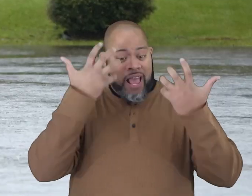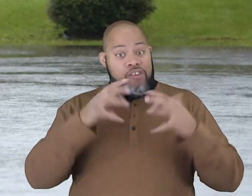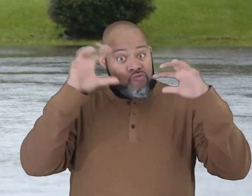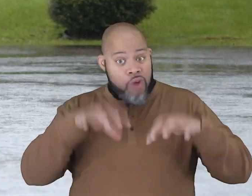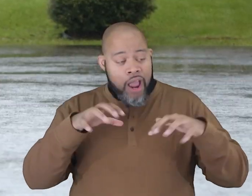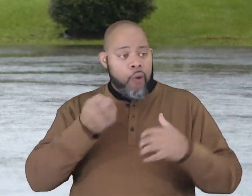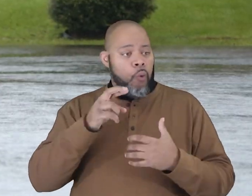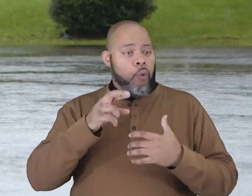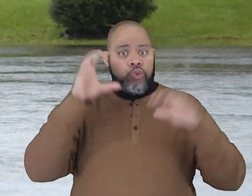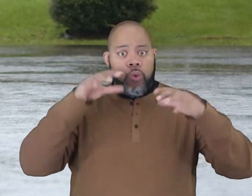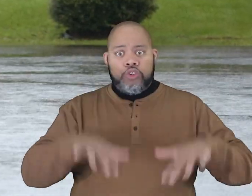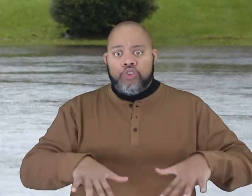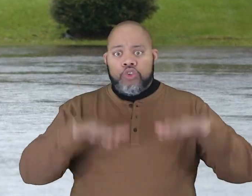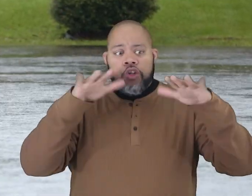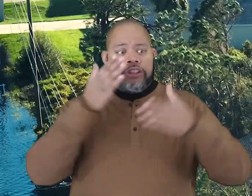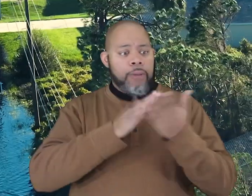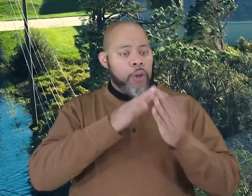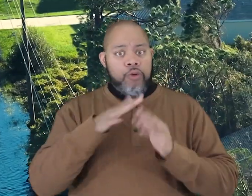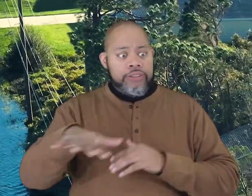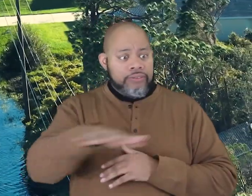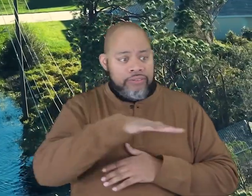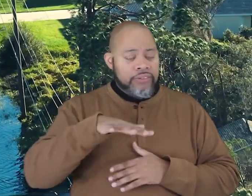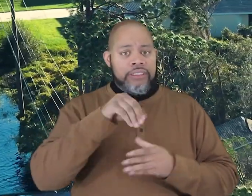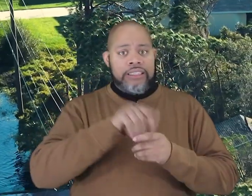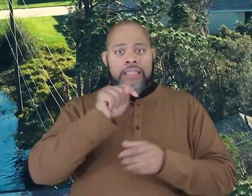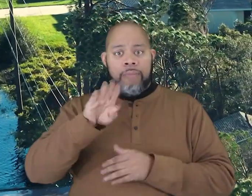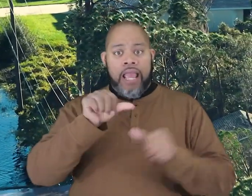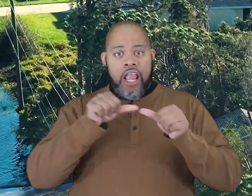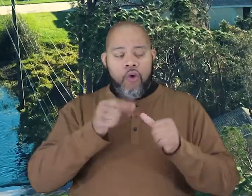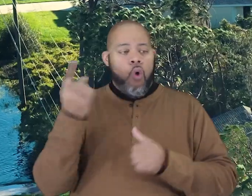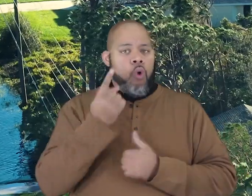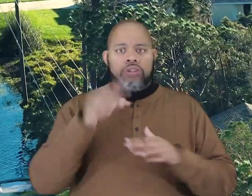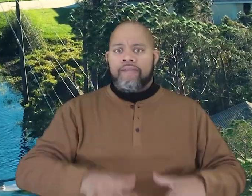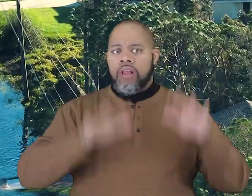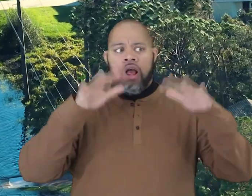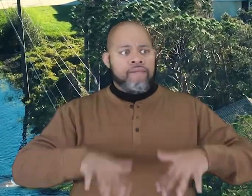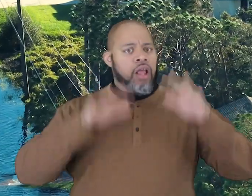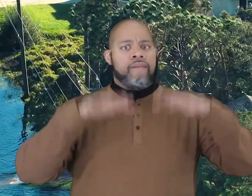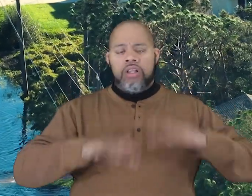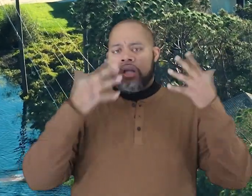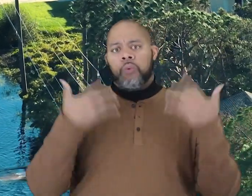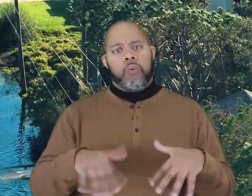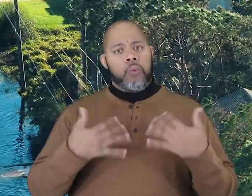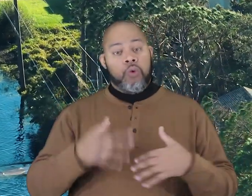have heavy rains or a storm surge, and there are certain communities in the Tampa Bay area that always flood.